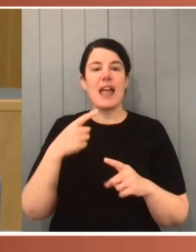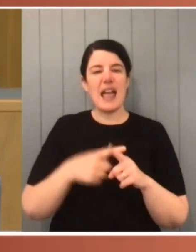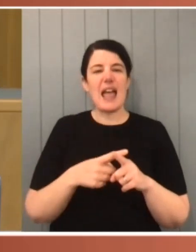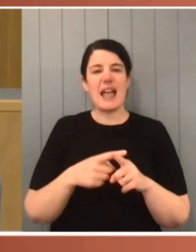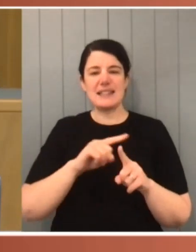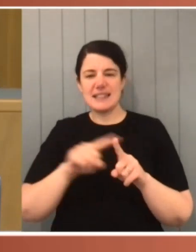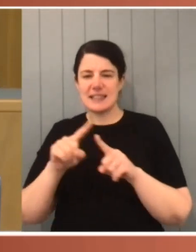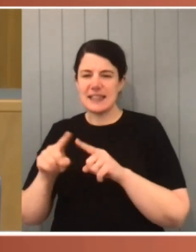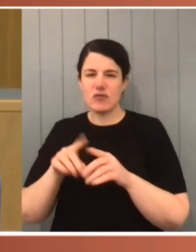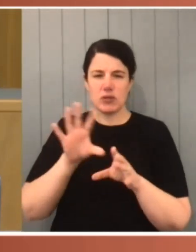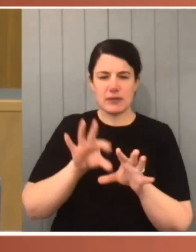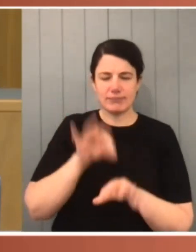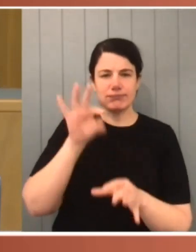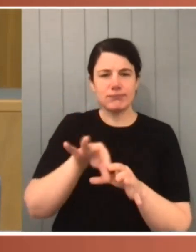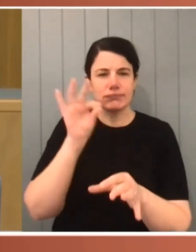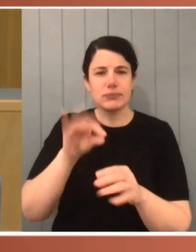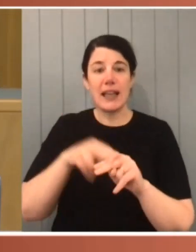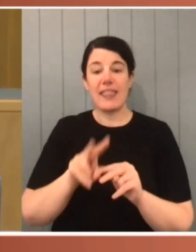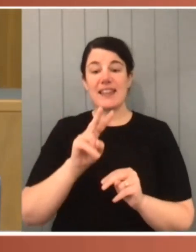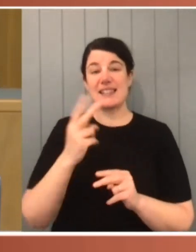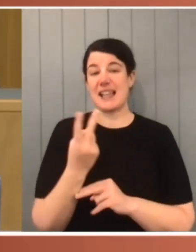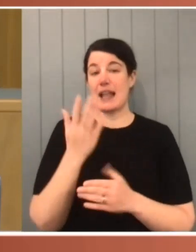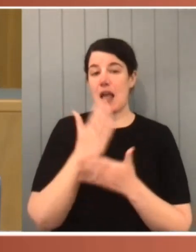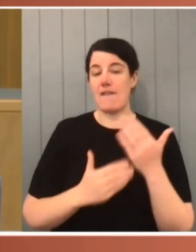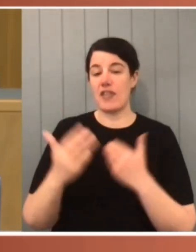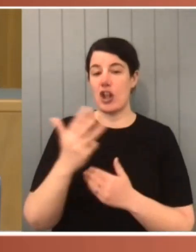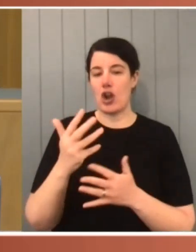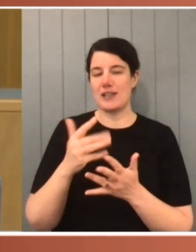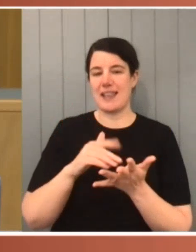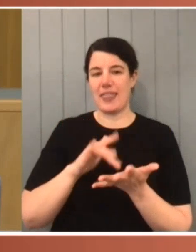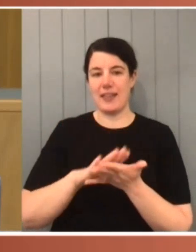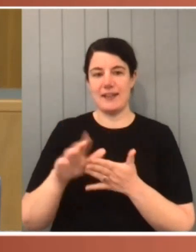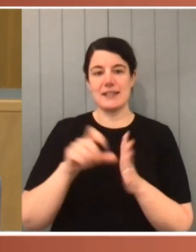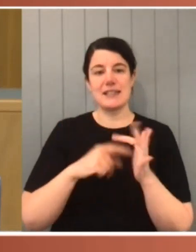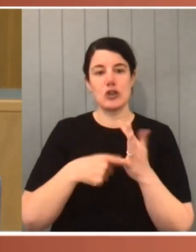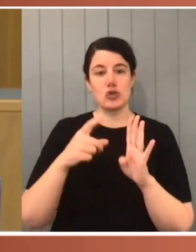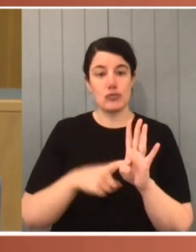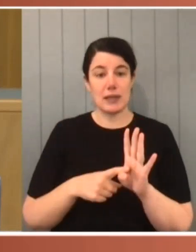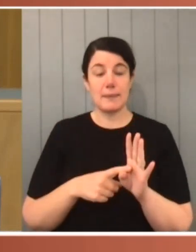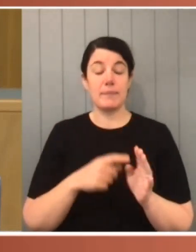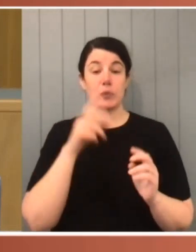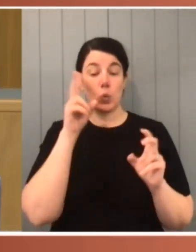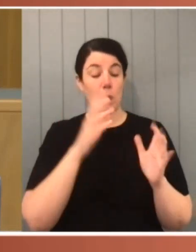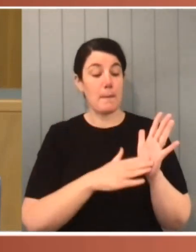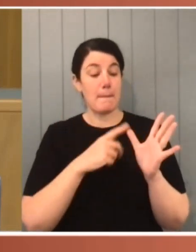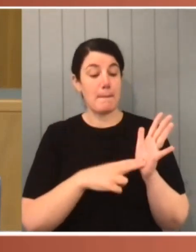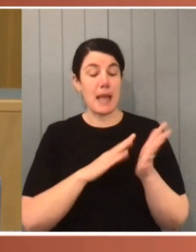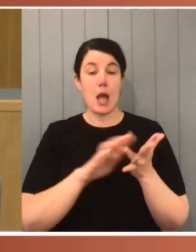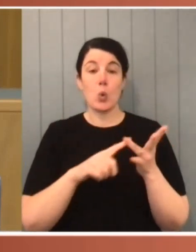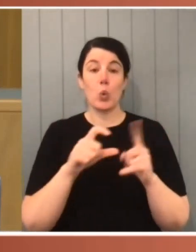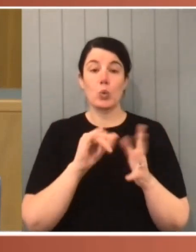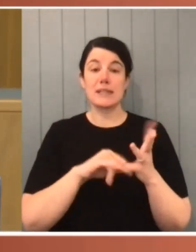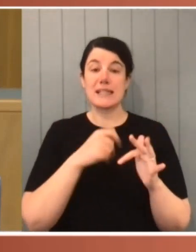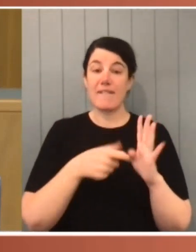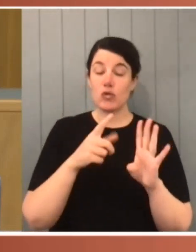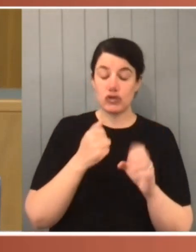measures in the second half of the 19th century. These included manhood suffrage, payment of MPs, and